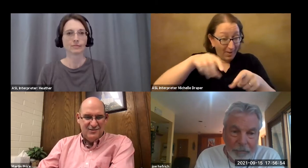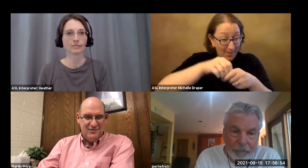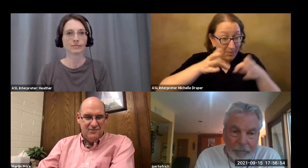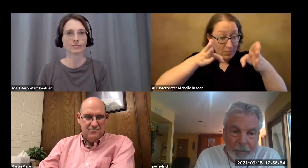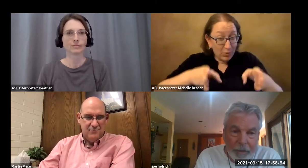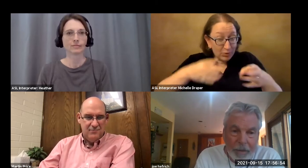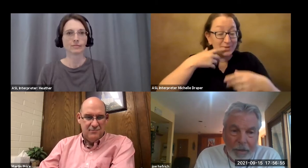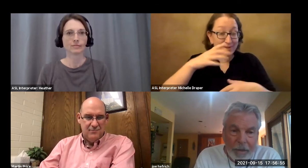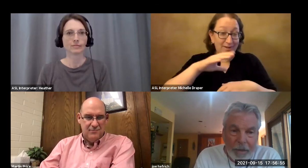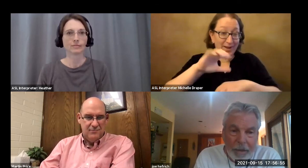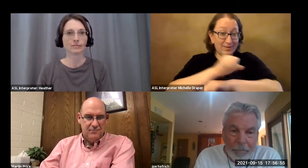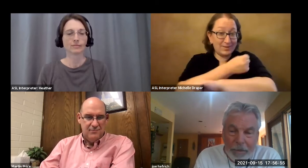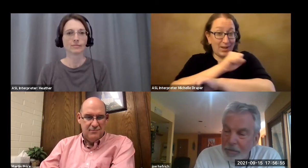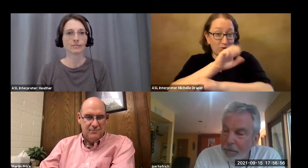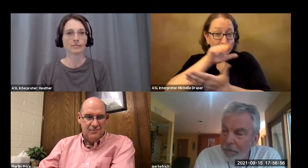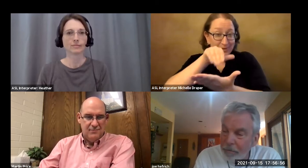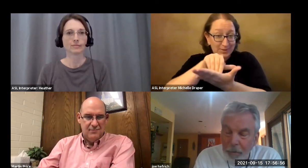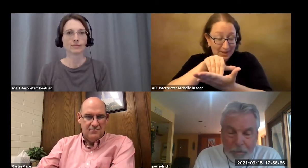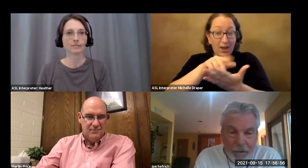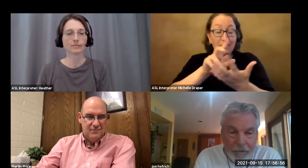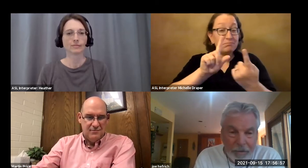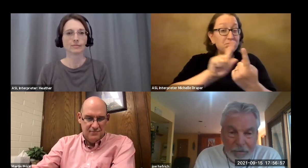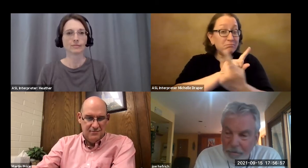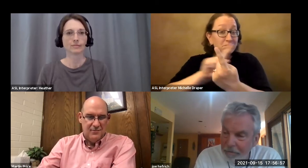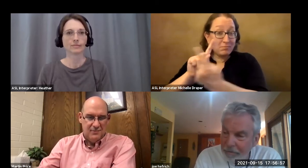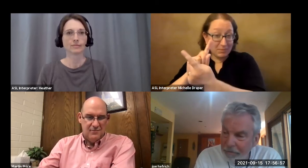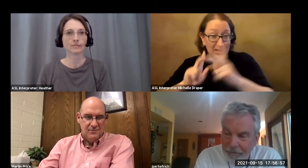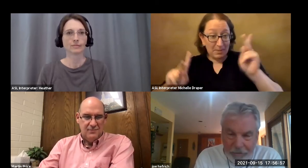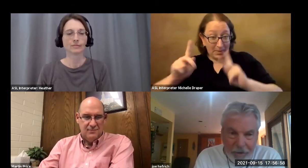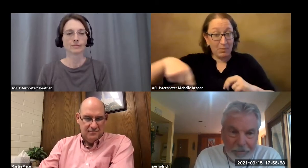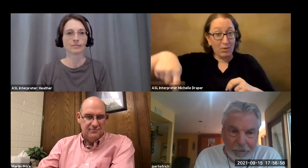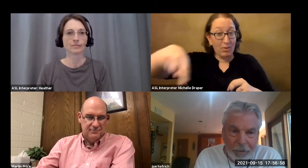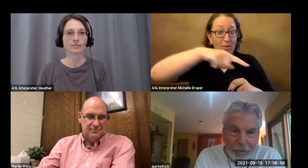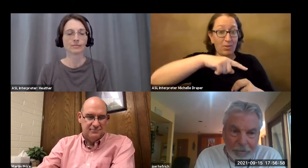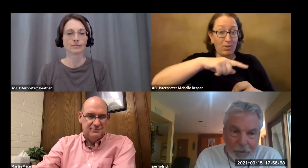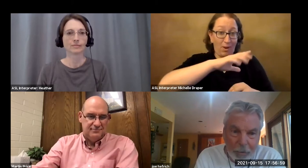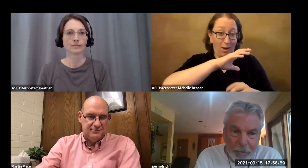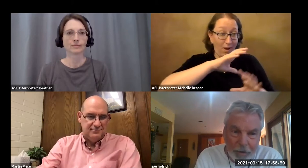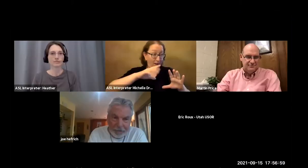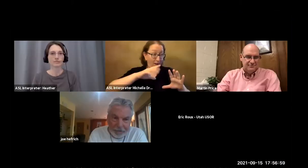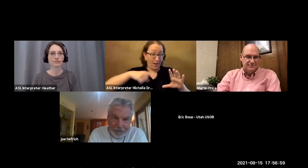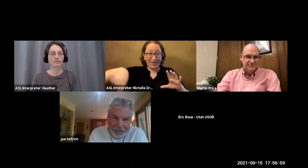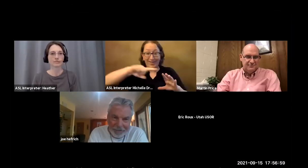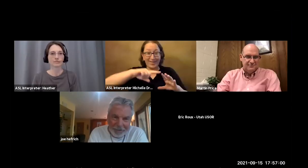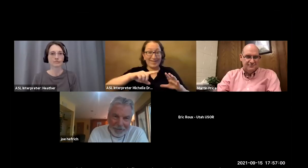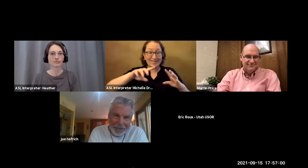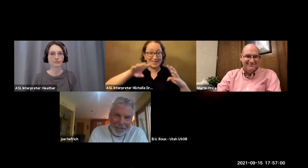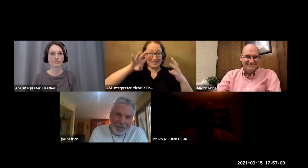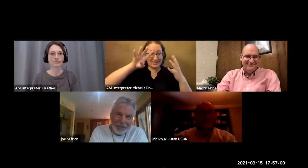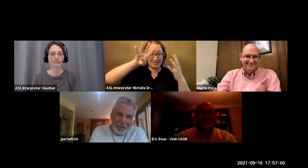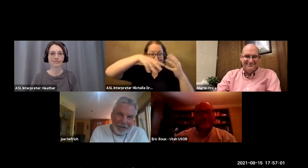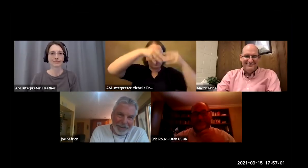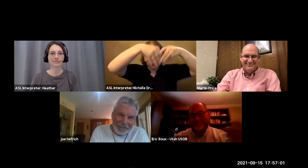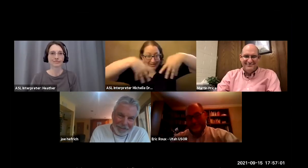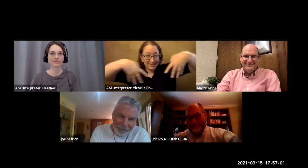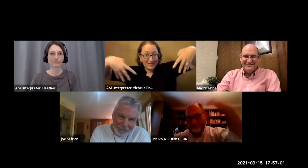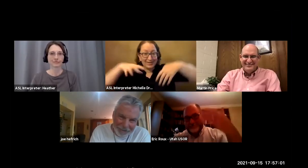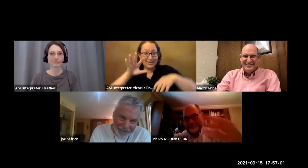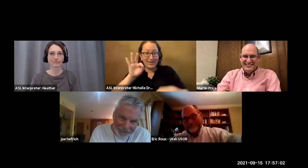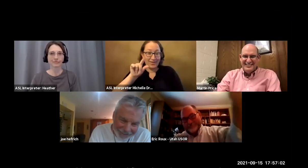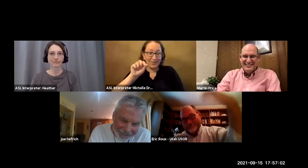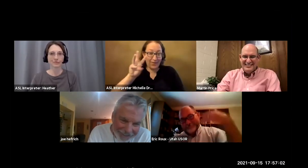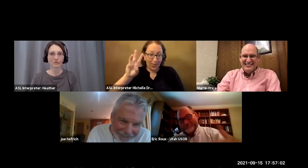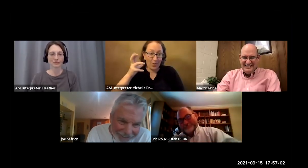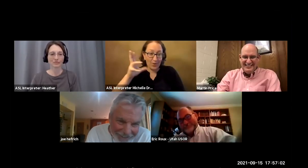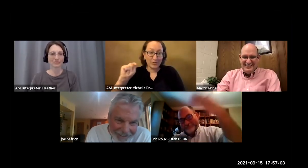Center and meet some of the folks on this convoluted flow chart that you guys have.